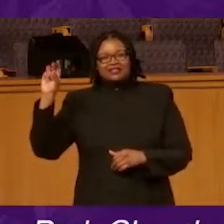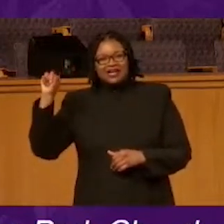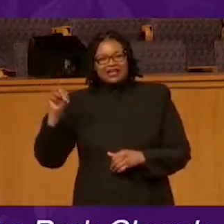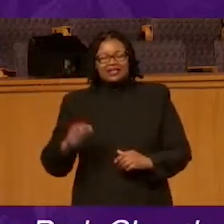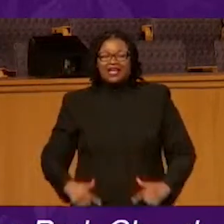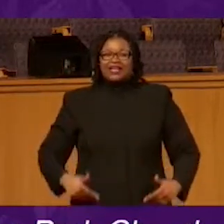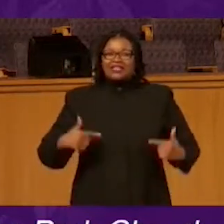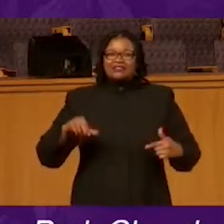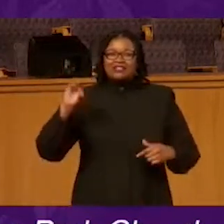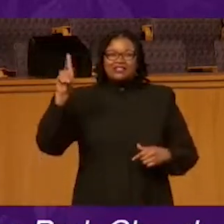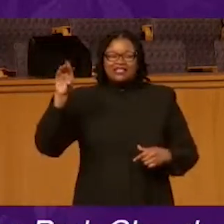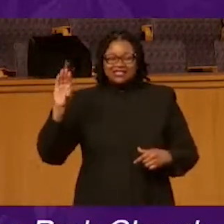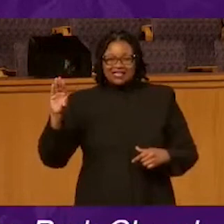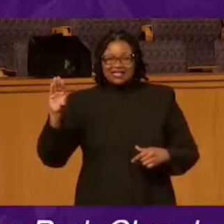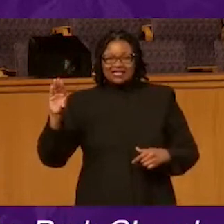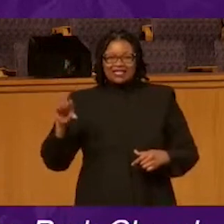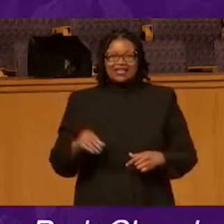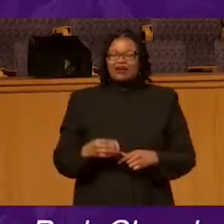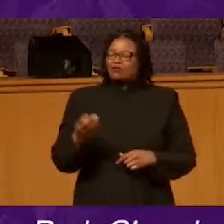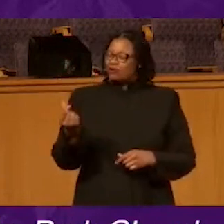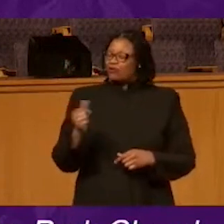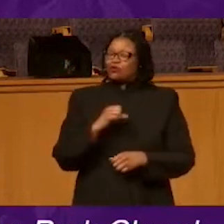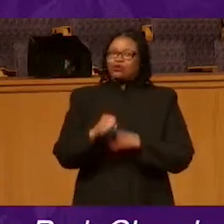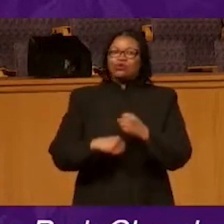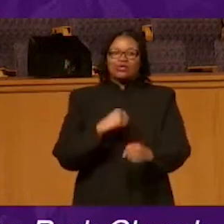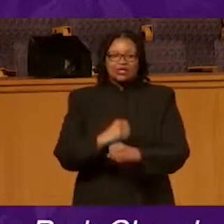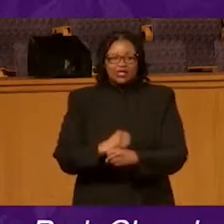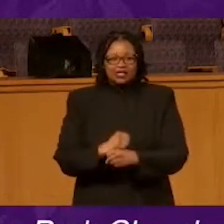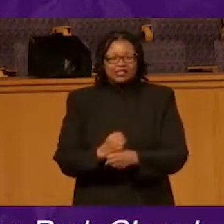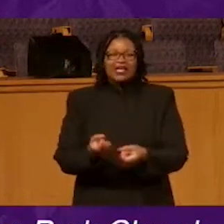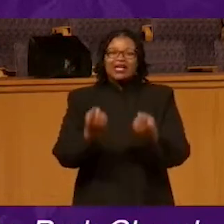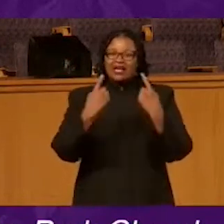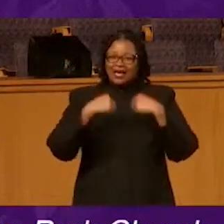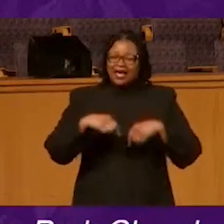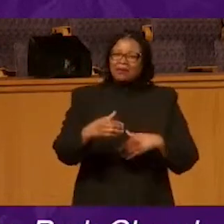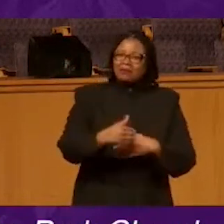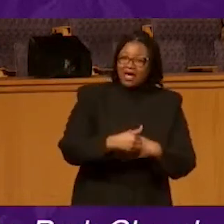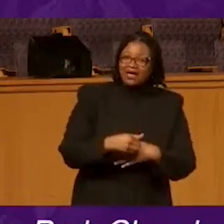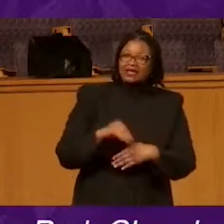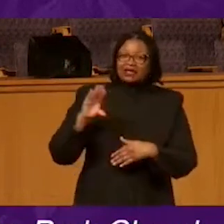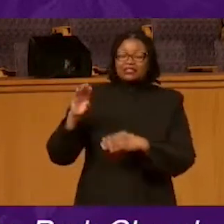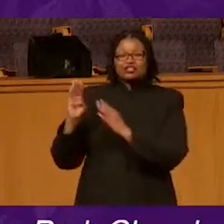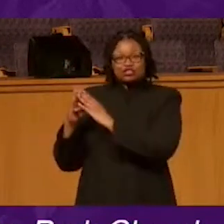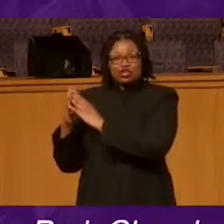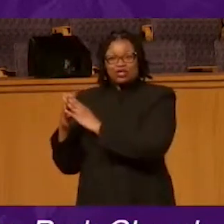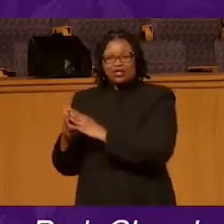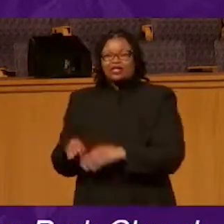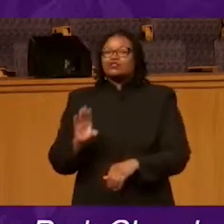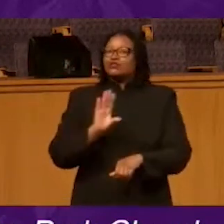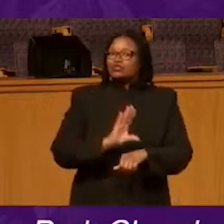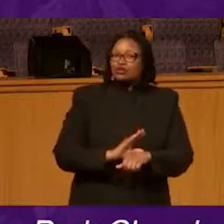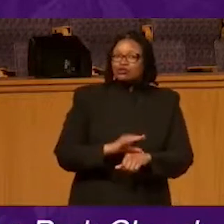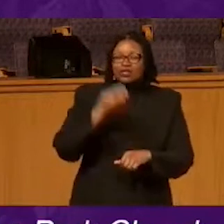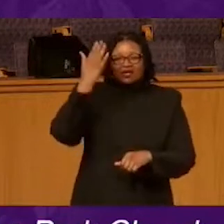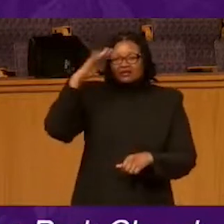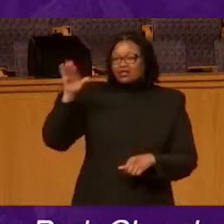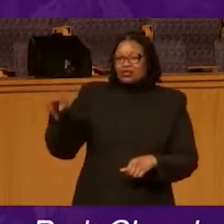D.C. For some years and had just recently moved back. So the church didn't know her.